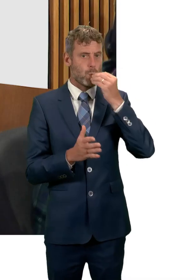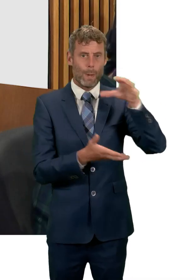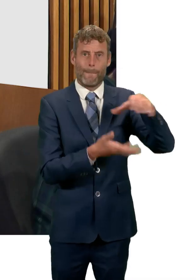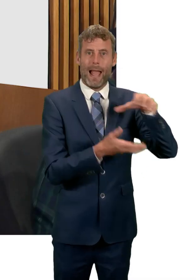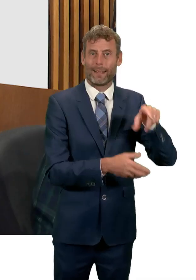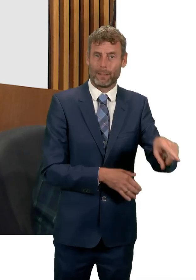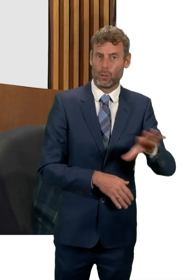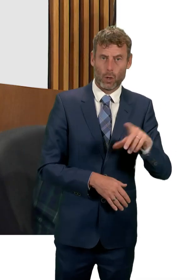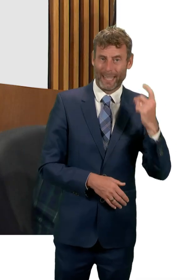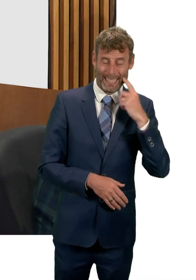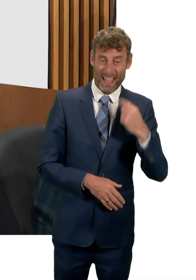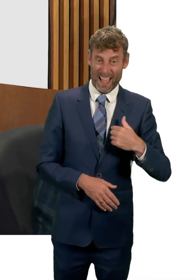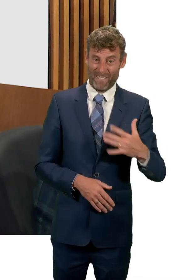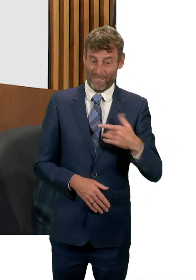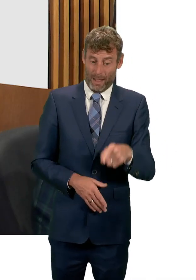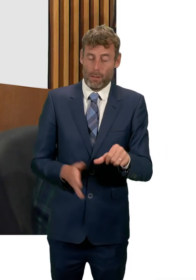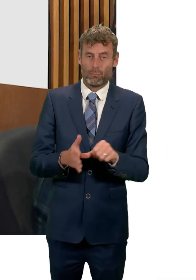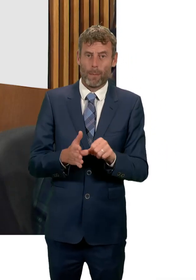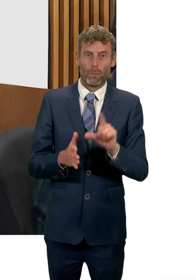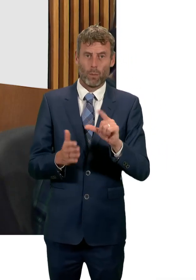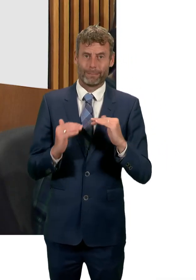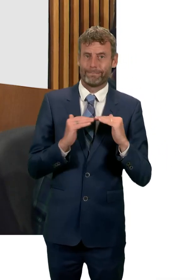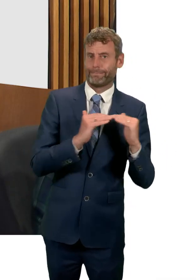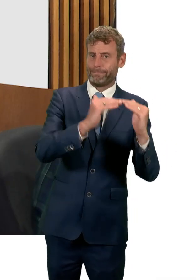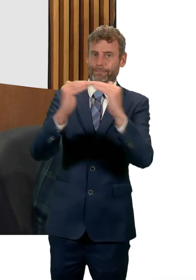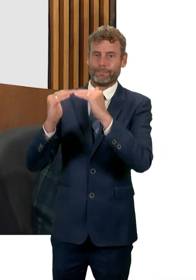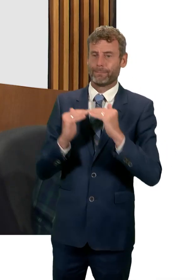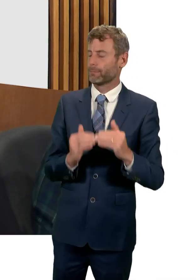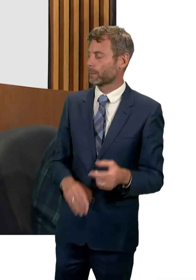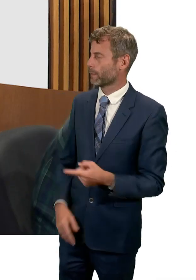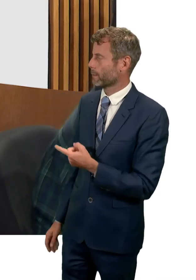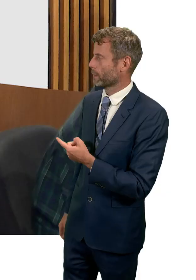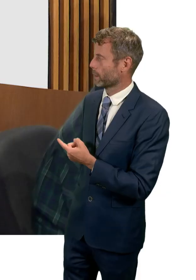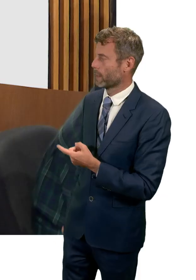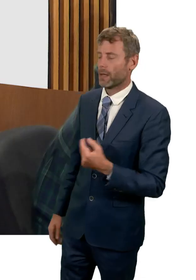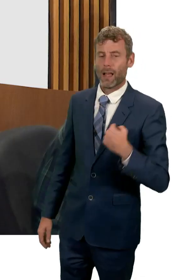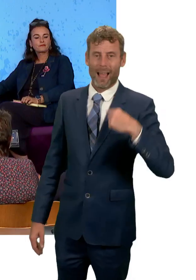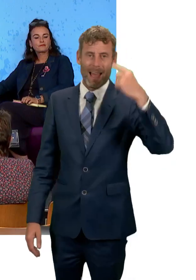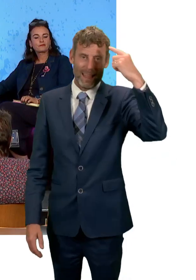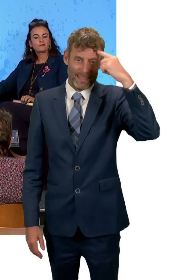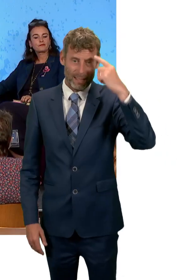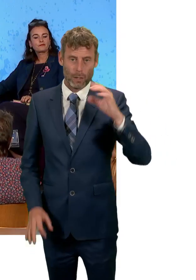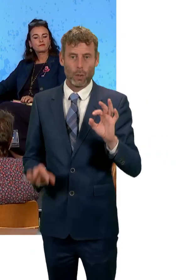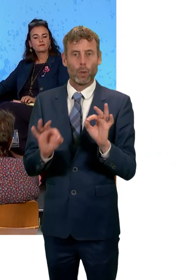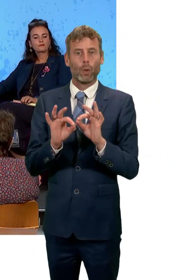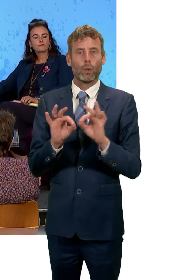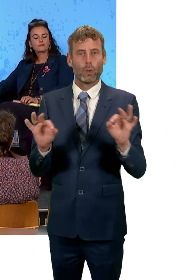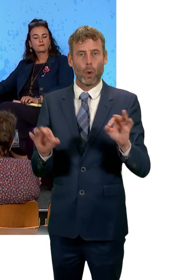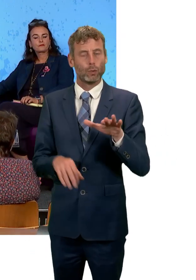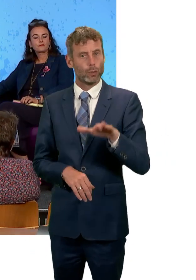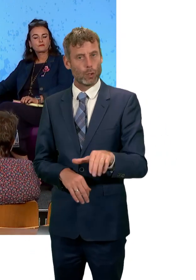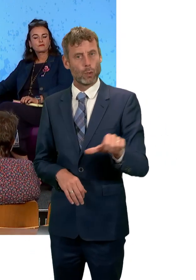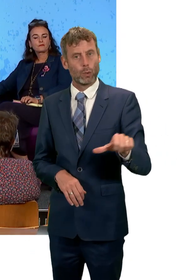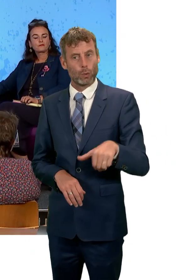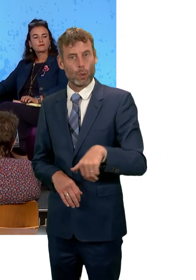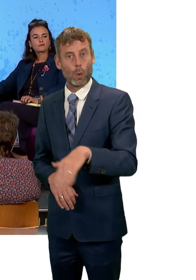inequalities issue, and that's where we need to be looking. What I meant by no child in Scotland should go to bed hungry is because there is access to